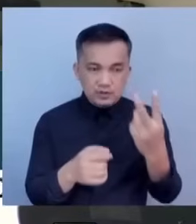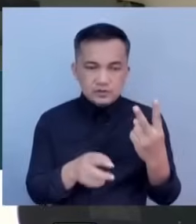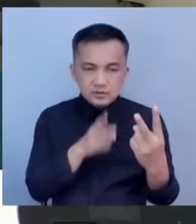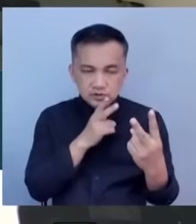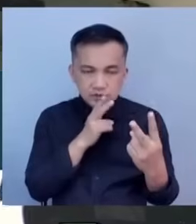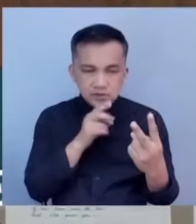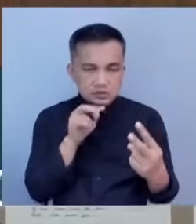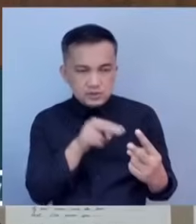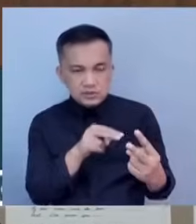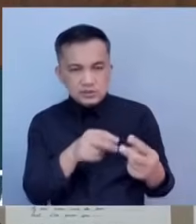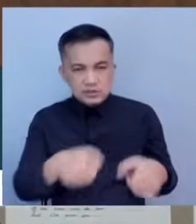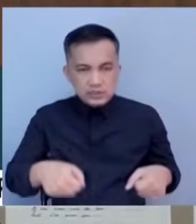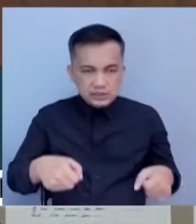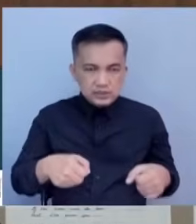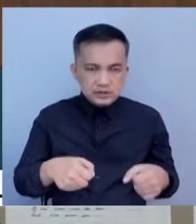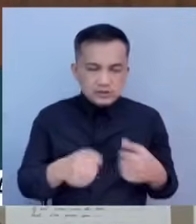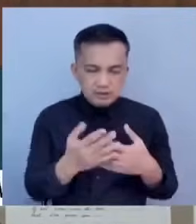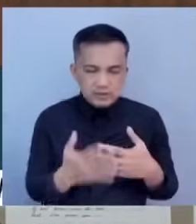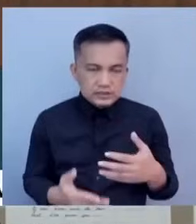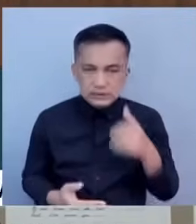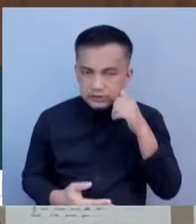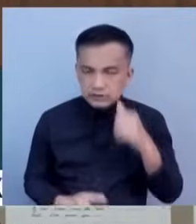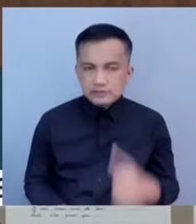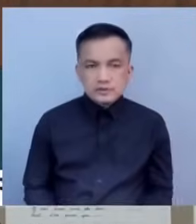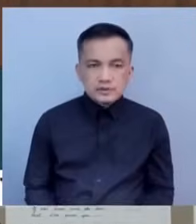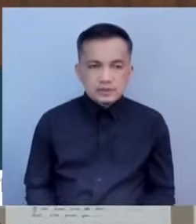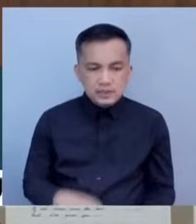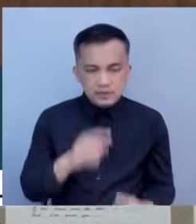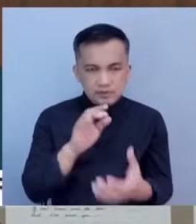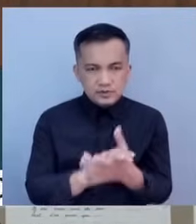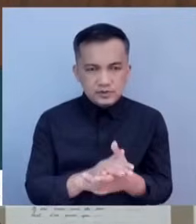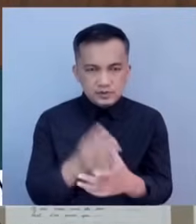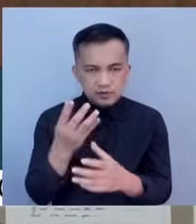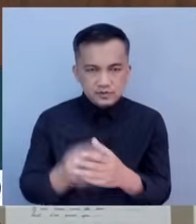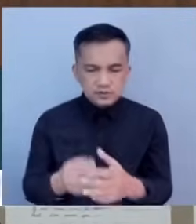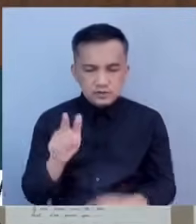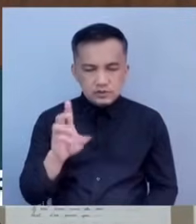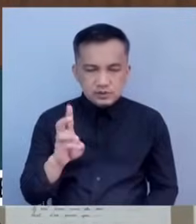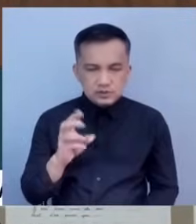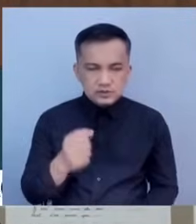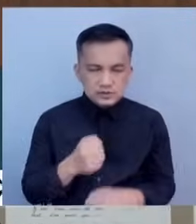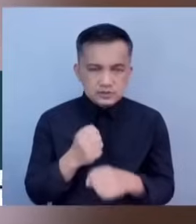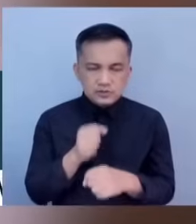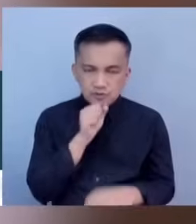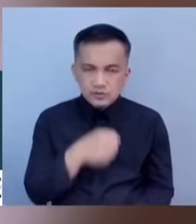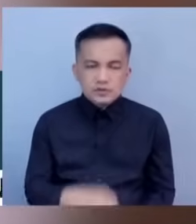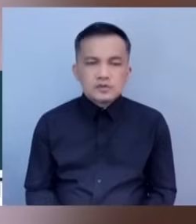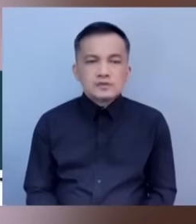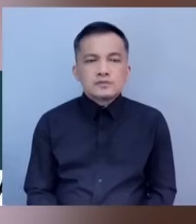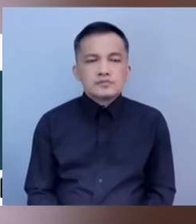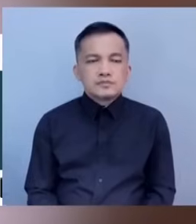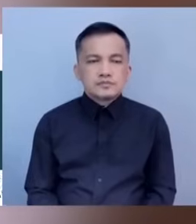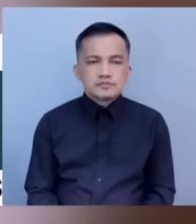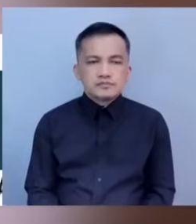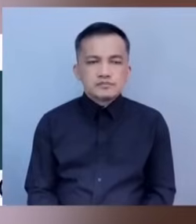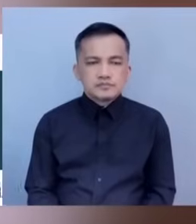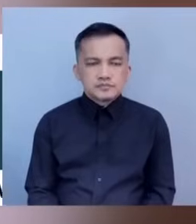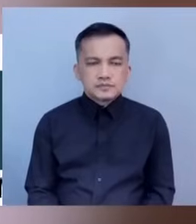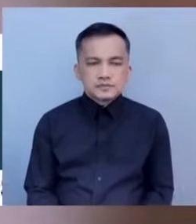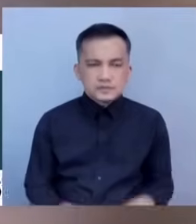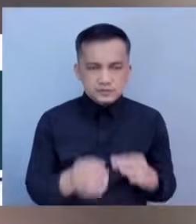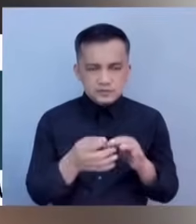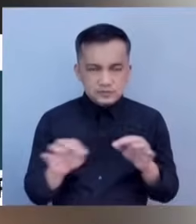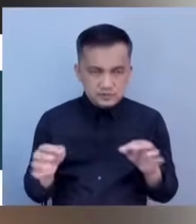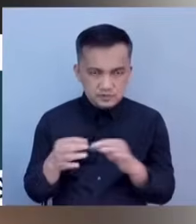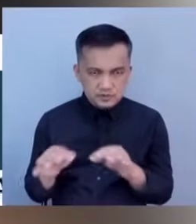saw carrying a bloodied woman, believed to be the missing 26-year-old. Doon po sa statement ng dalawang witness